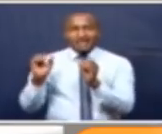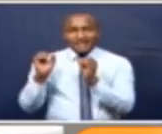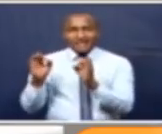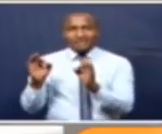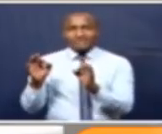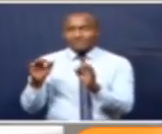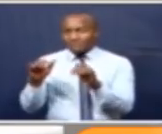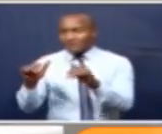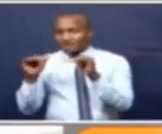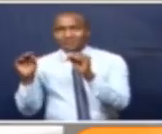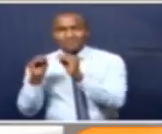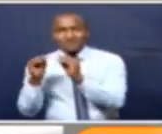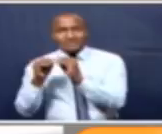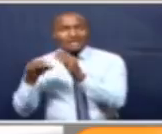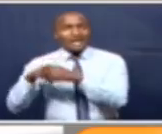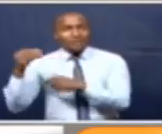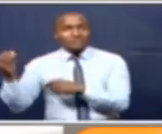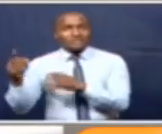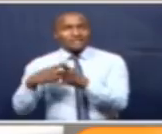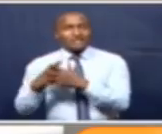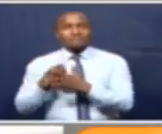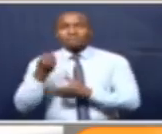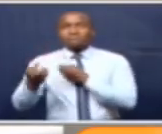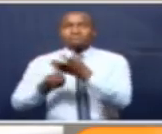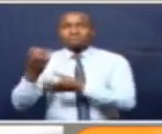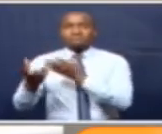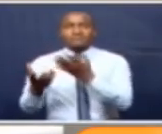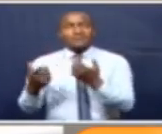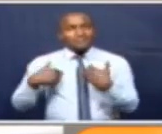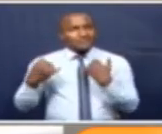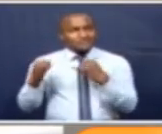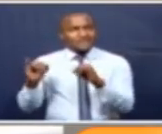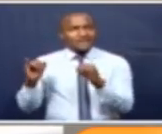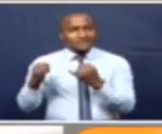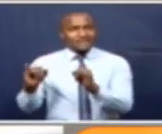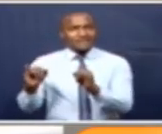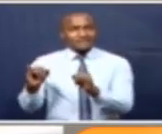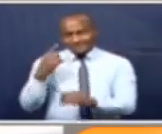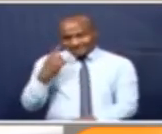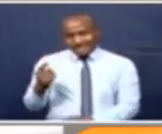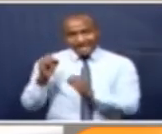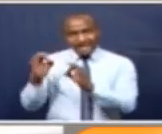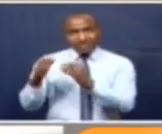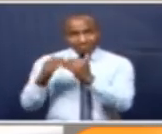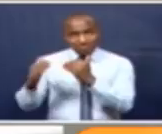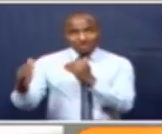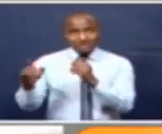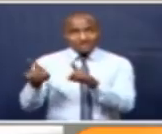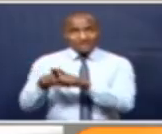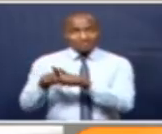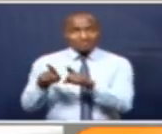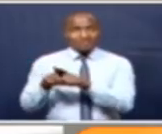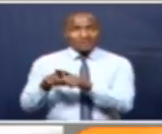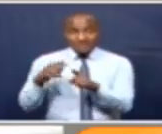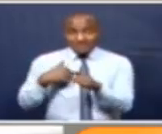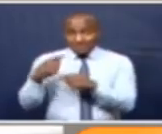plenary meetings to be able to vote. I tried, and I realized that if we continue the way we are, if I continue being